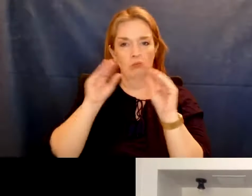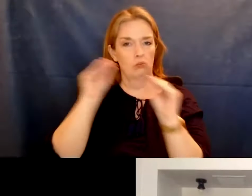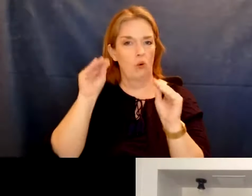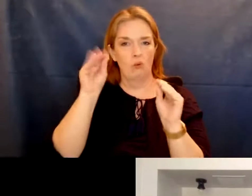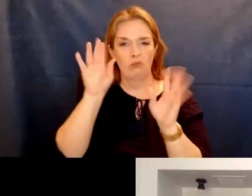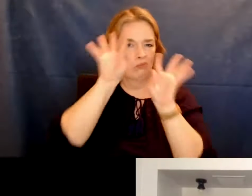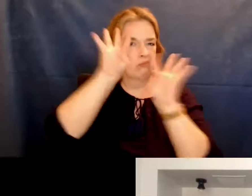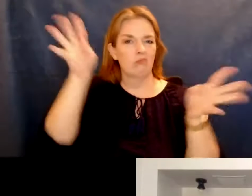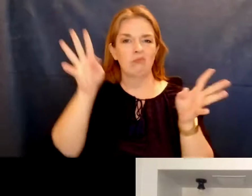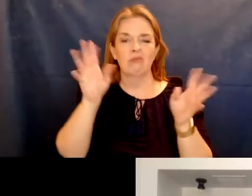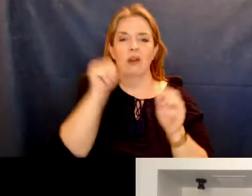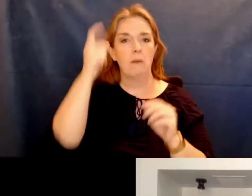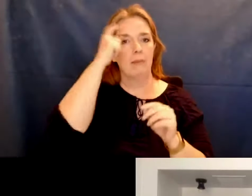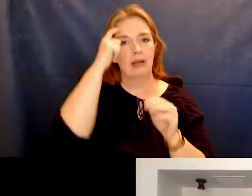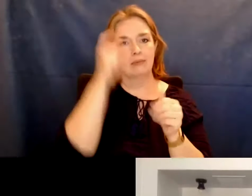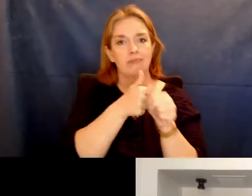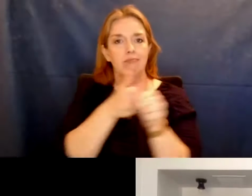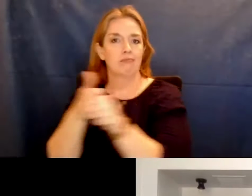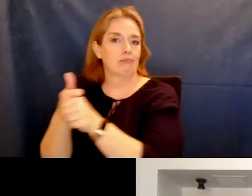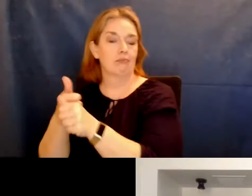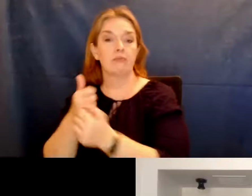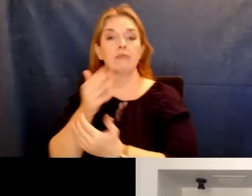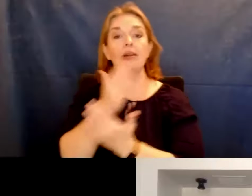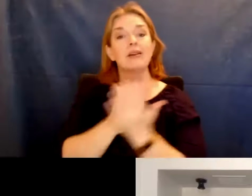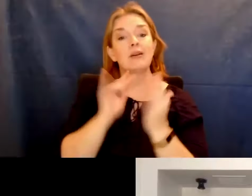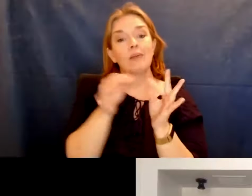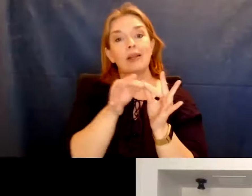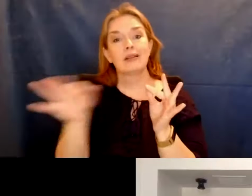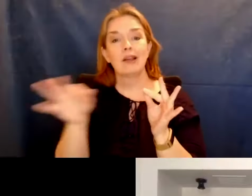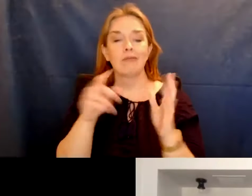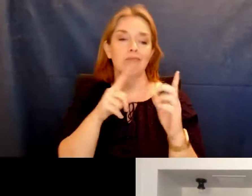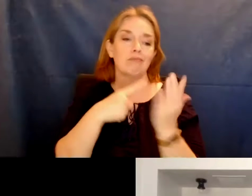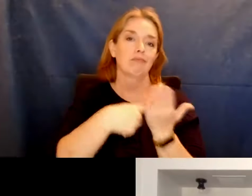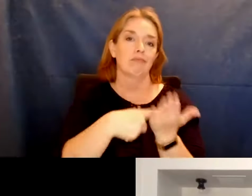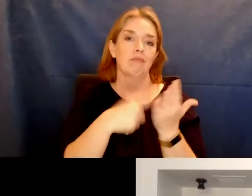some of these sentences come from conversations with my family, with my mom,